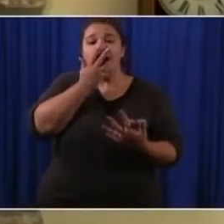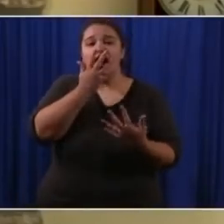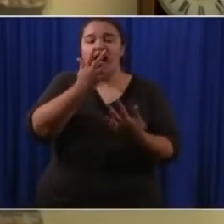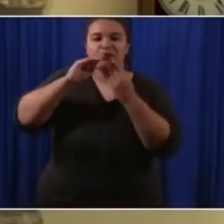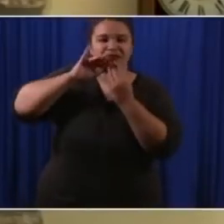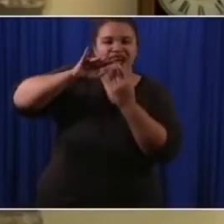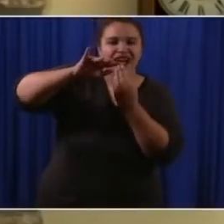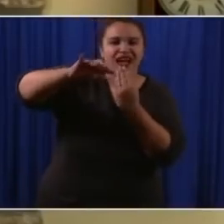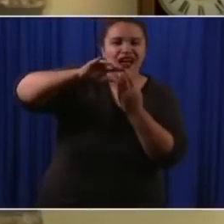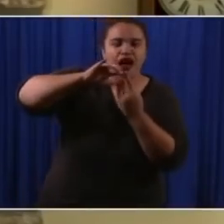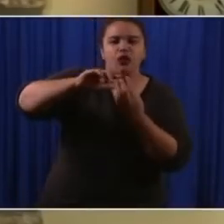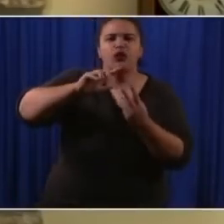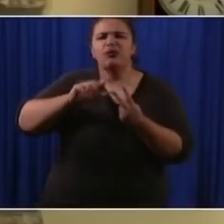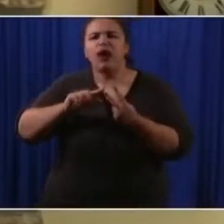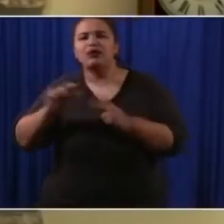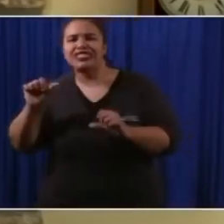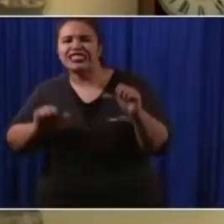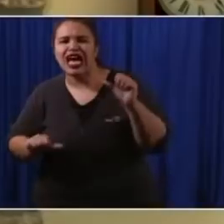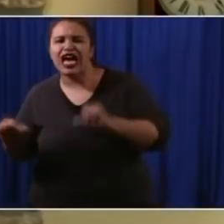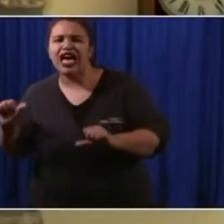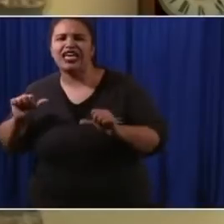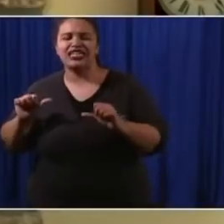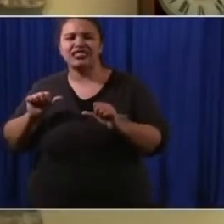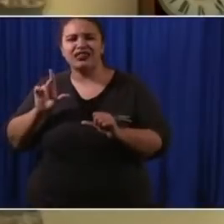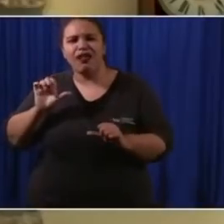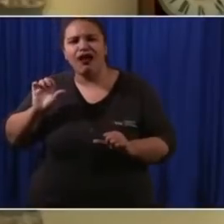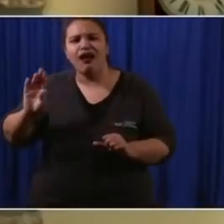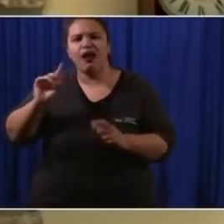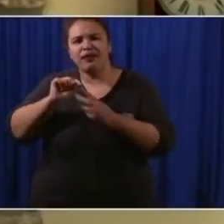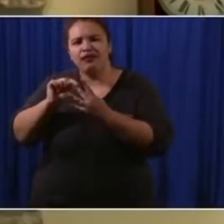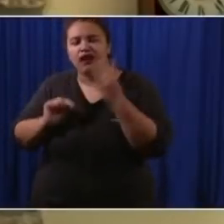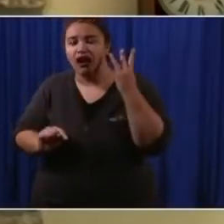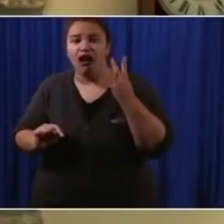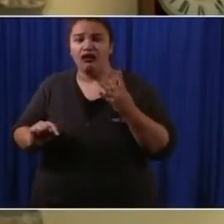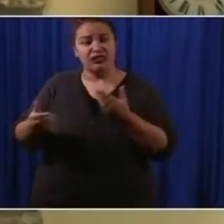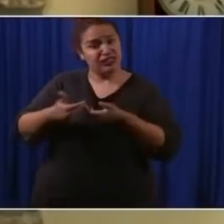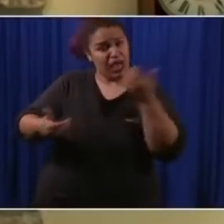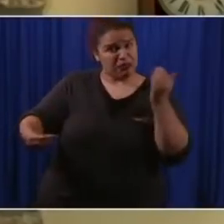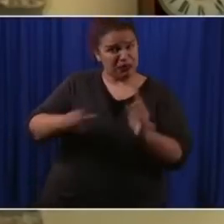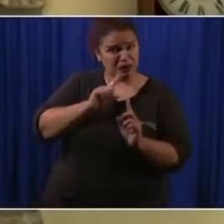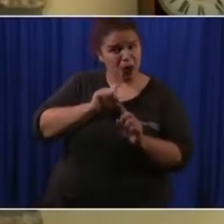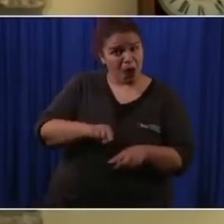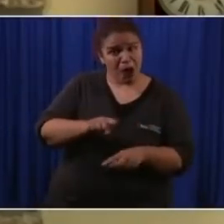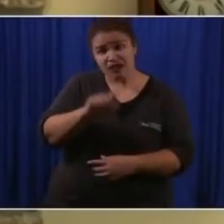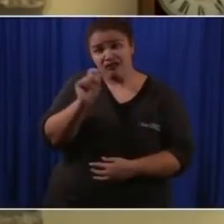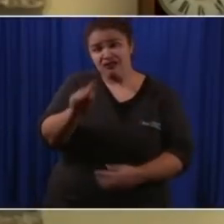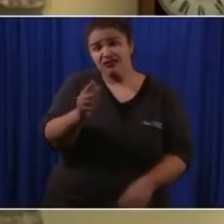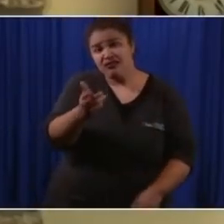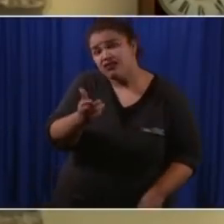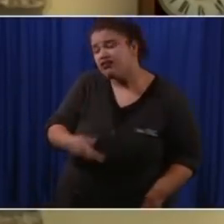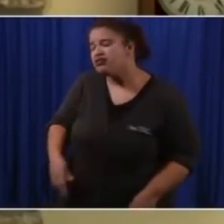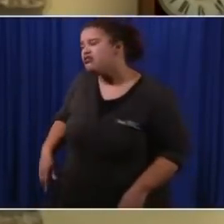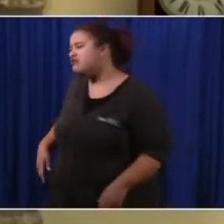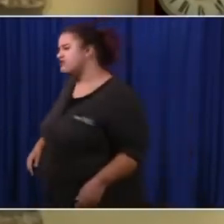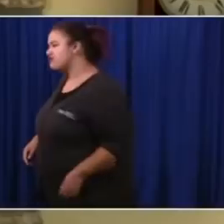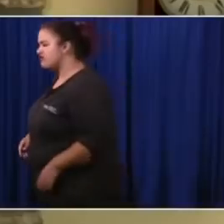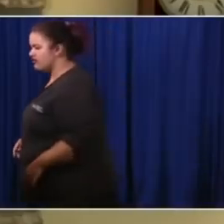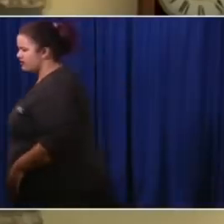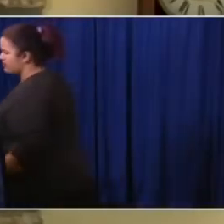to that? Is that a different order? Are we still waiting? I would not think science club. I mean, look,